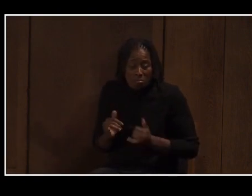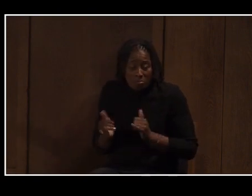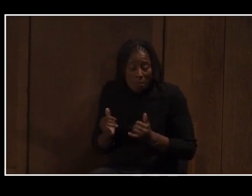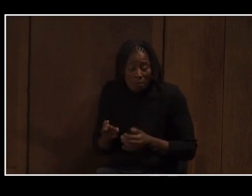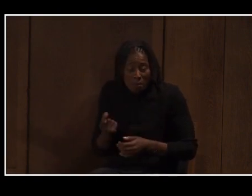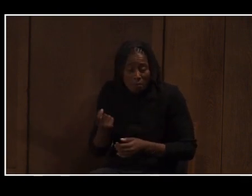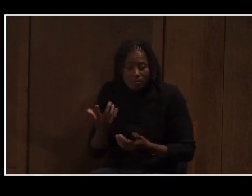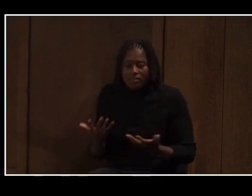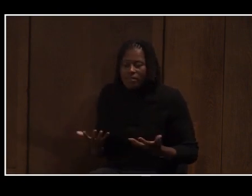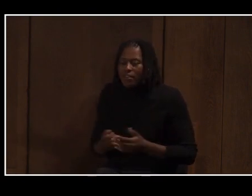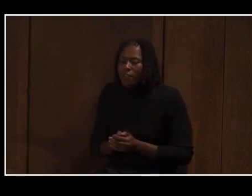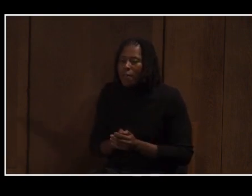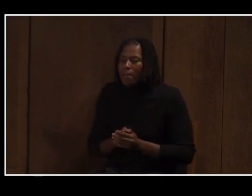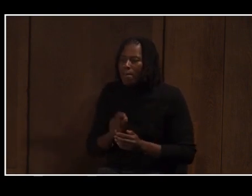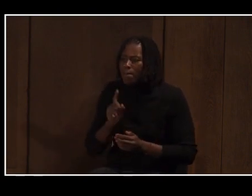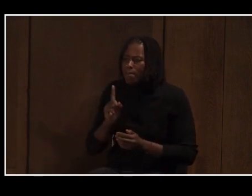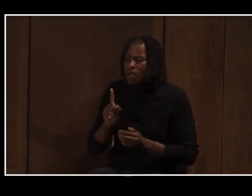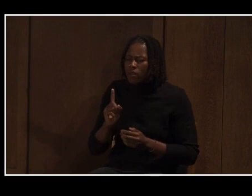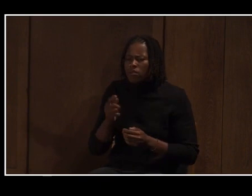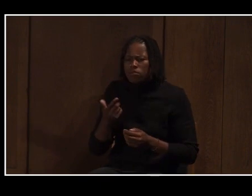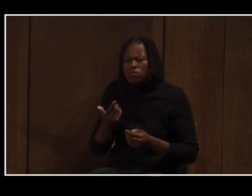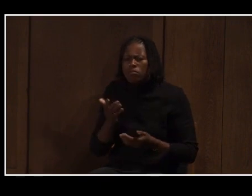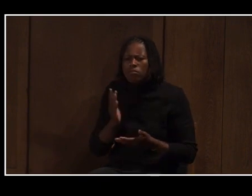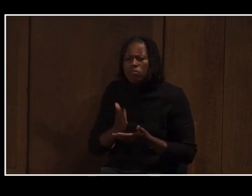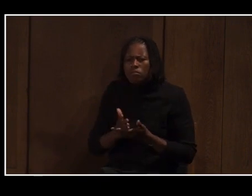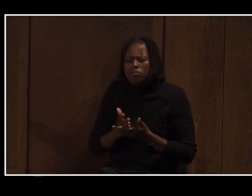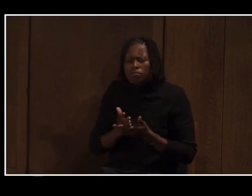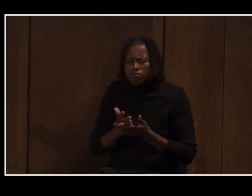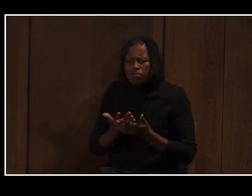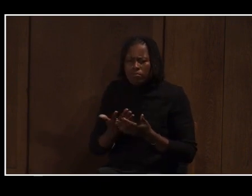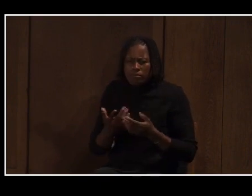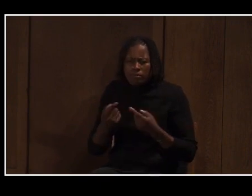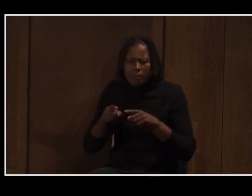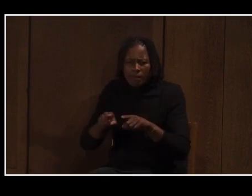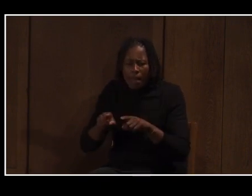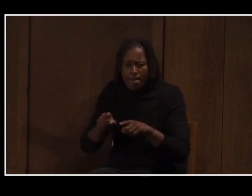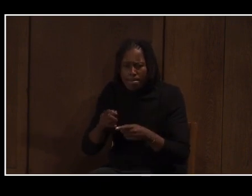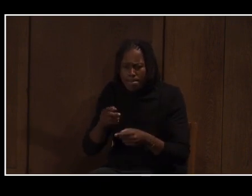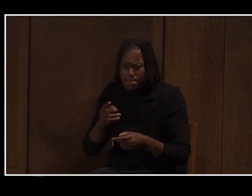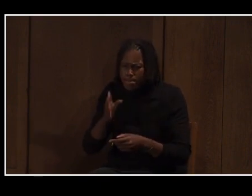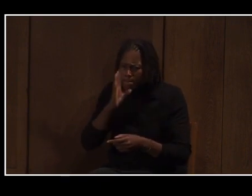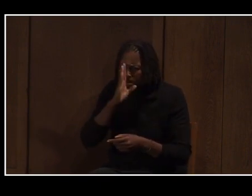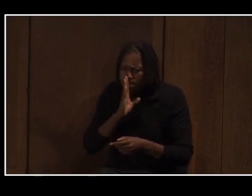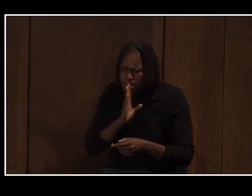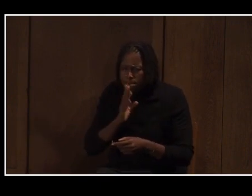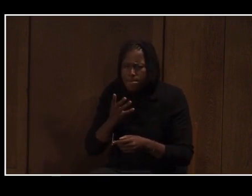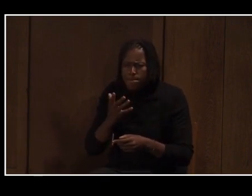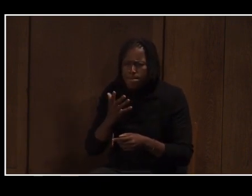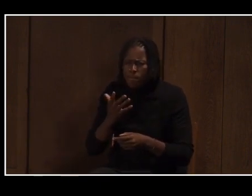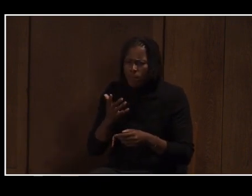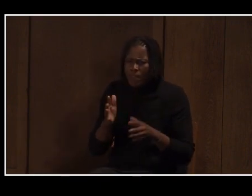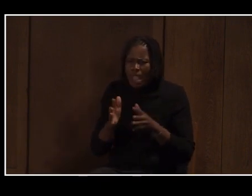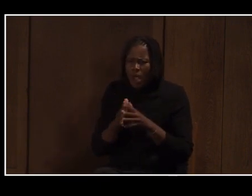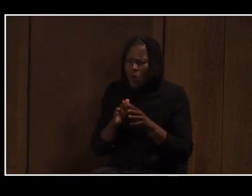the same time, quite serious about how we want to kind of think about things and how we want to bring things